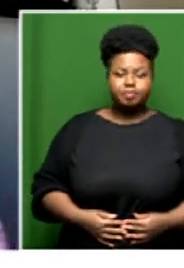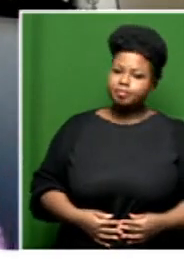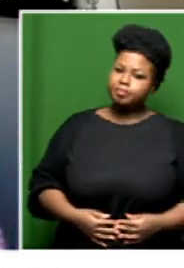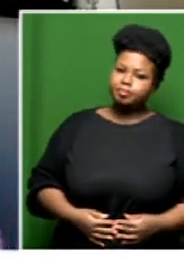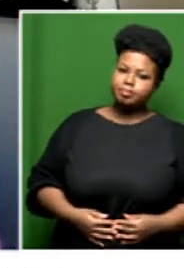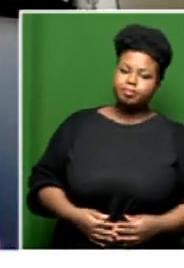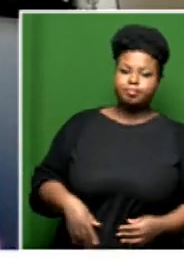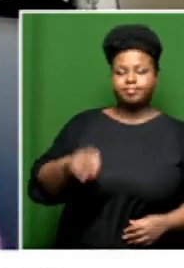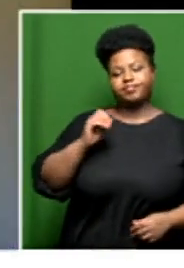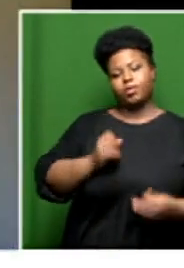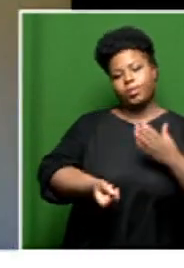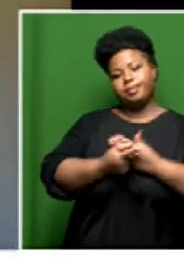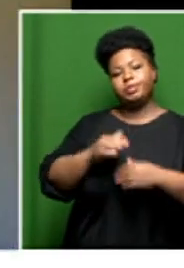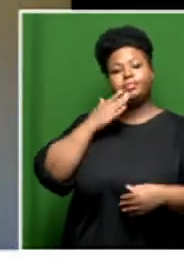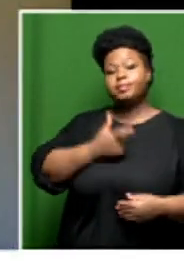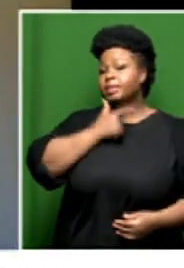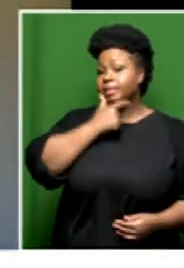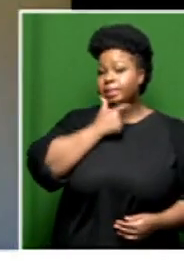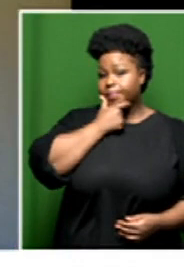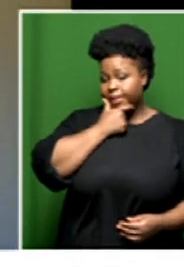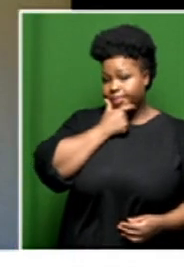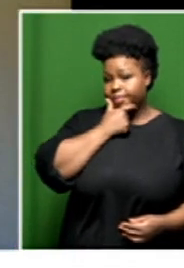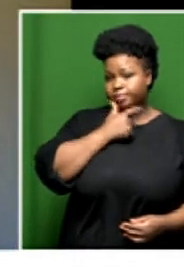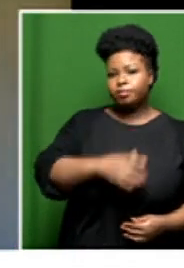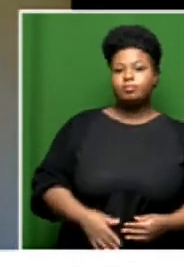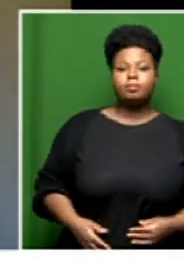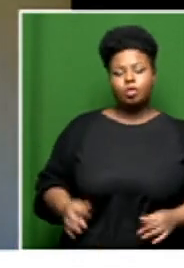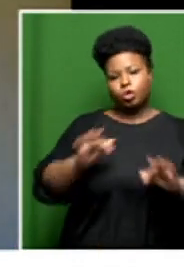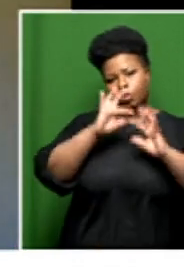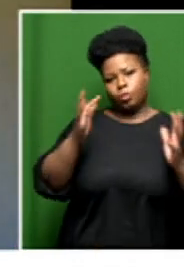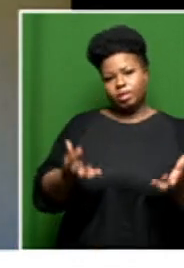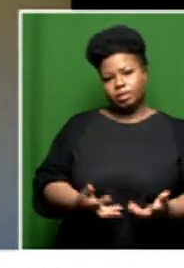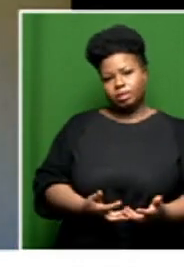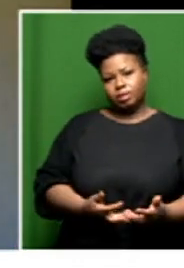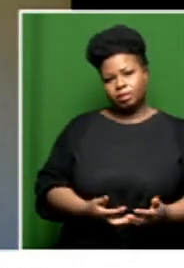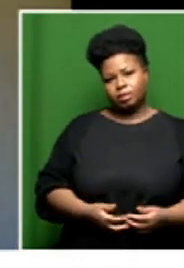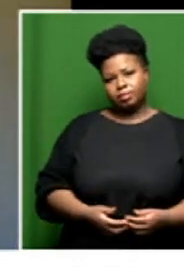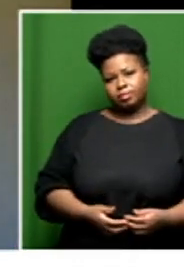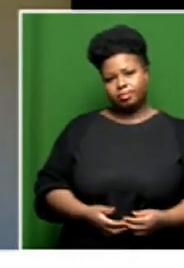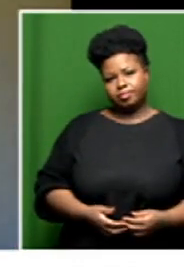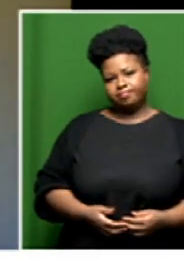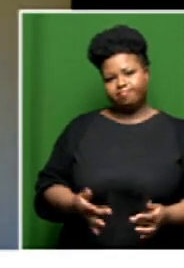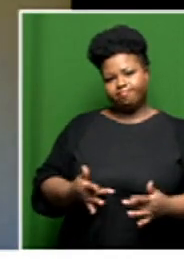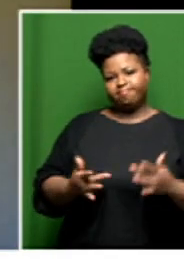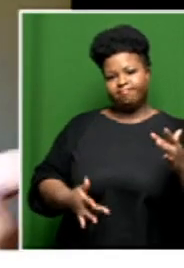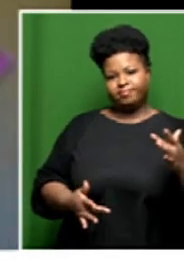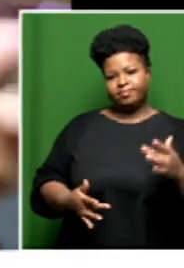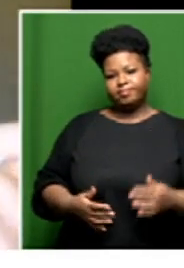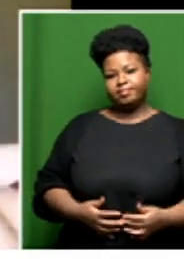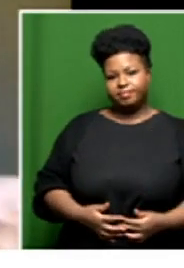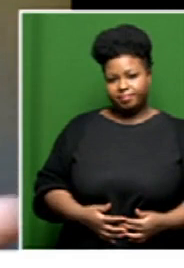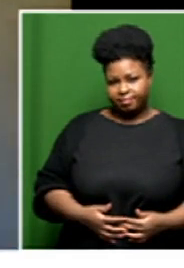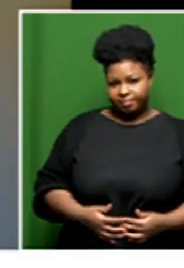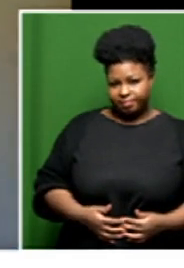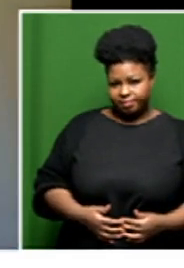So Ripple Dance Style is taking place in December, and it is the World Final. So you guys have to